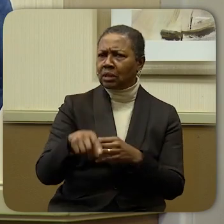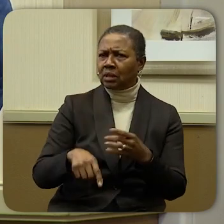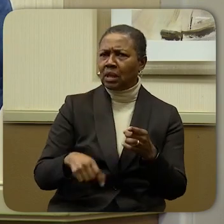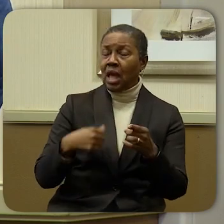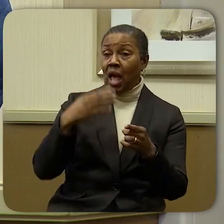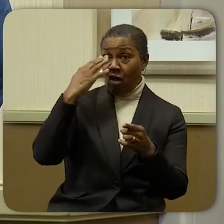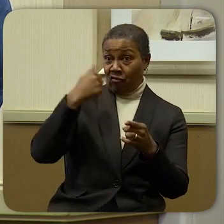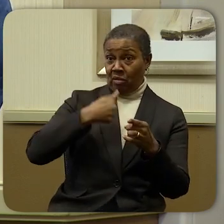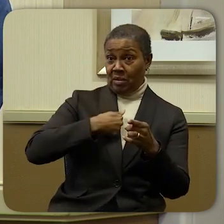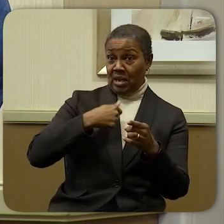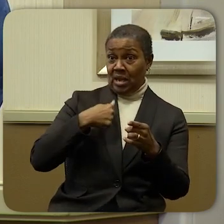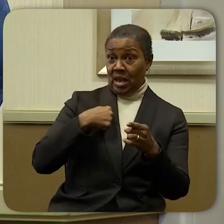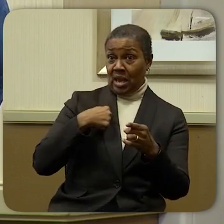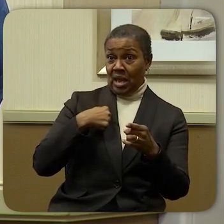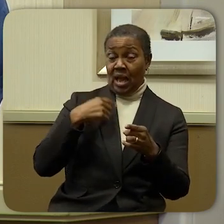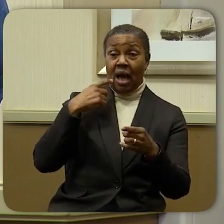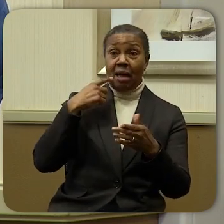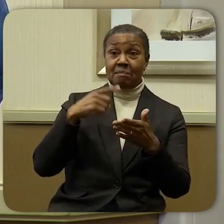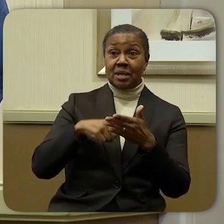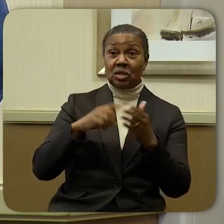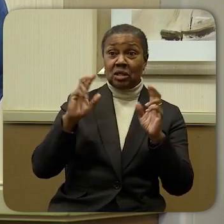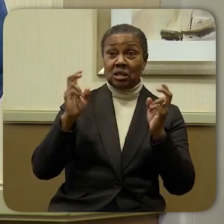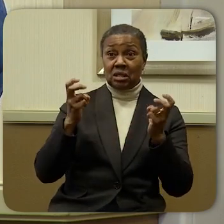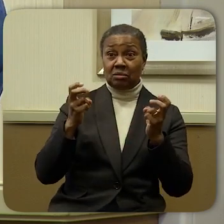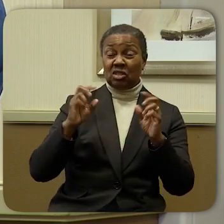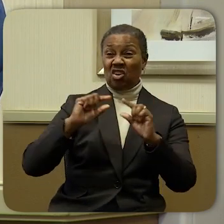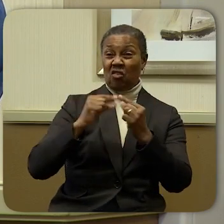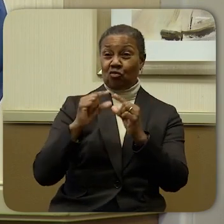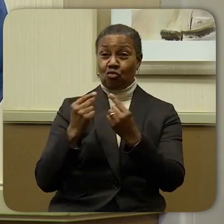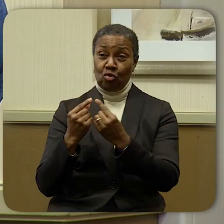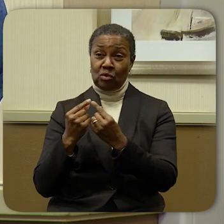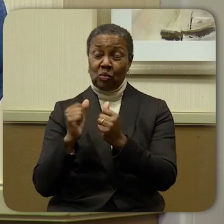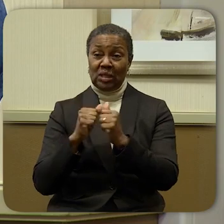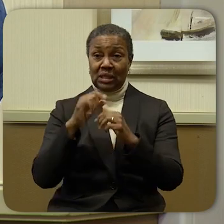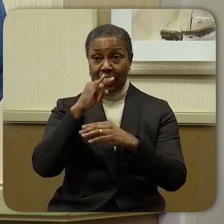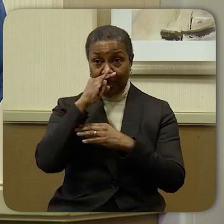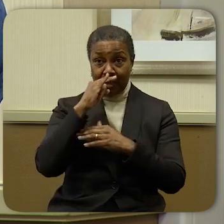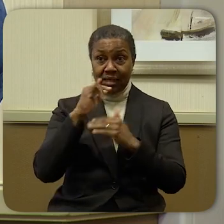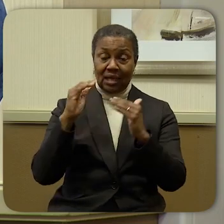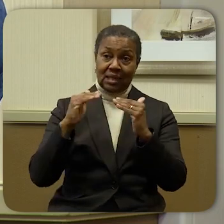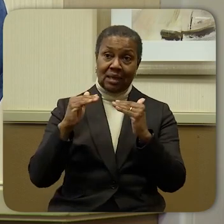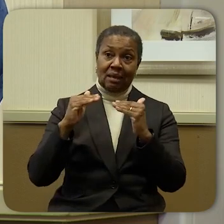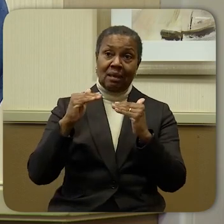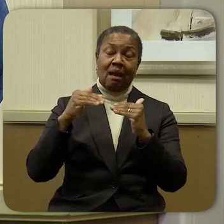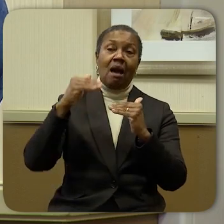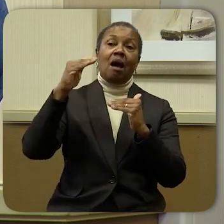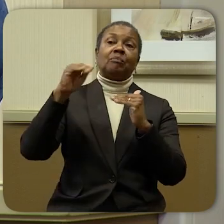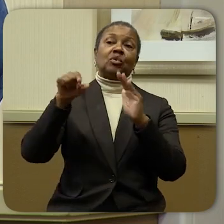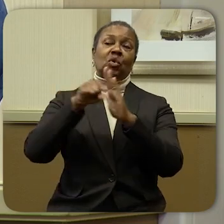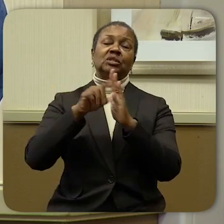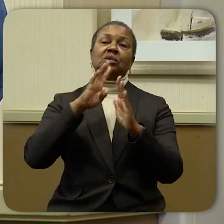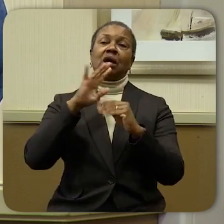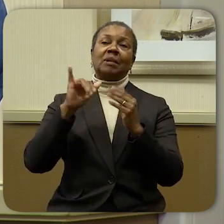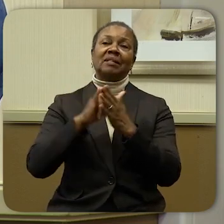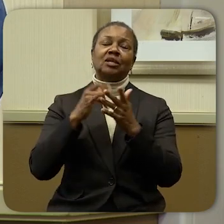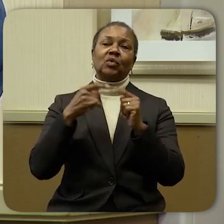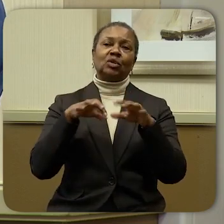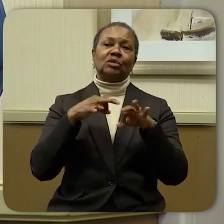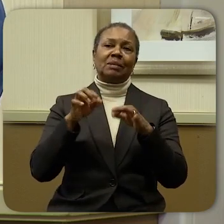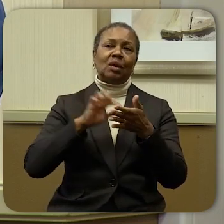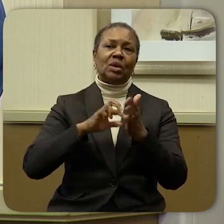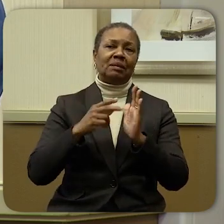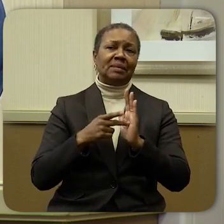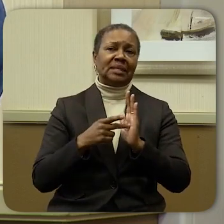I know for me, I brought it up, I bring up the subject in groups with the kids in the upper grades, and we talk about it and try to explain what it